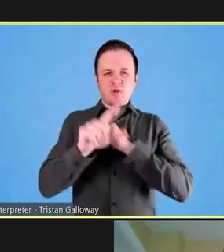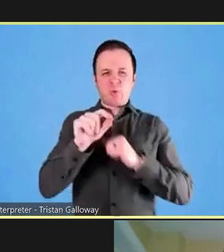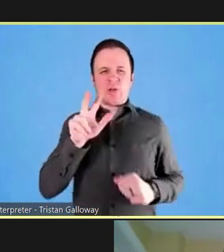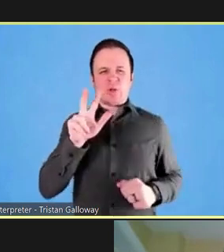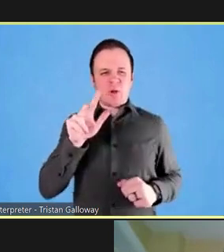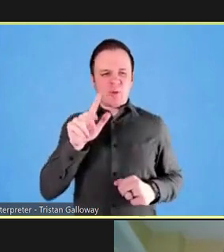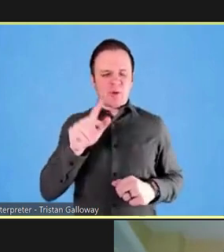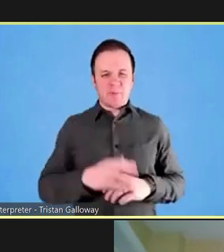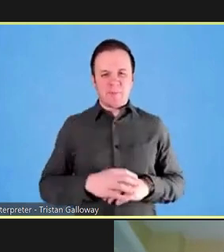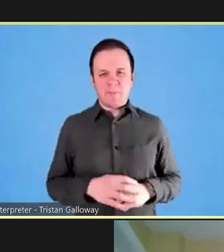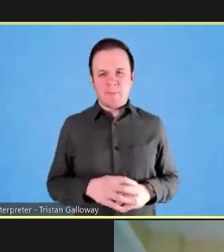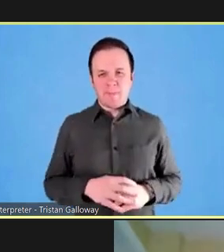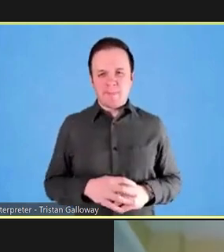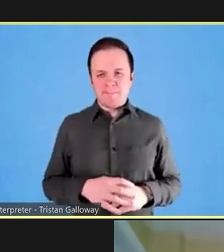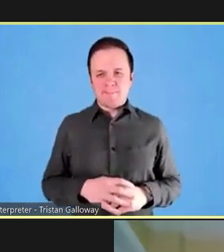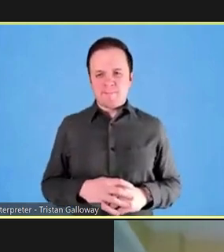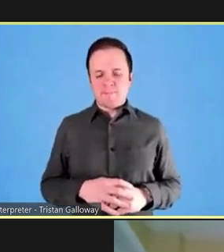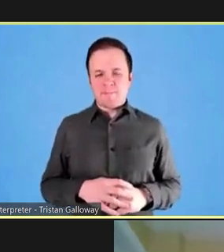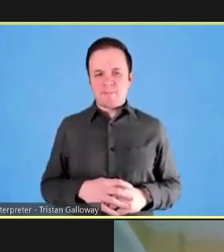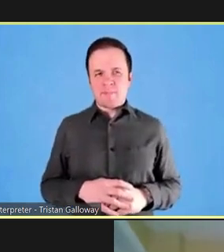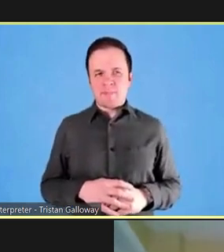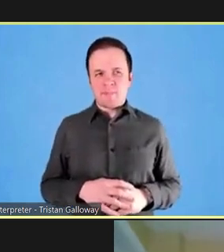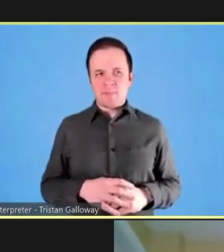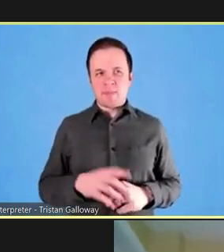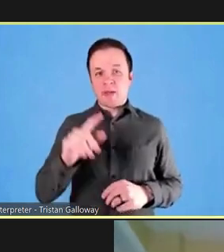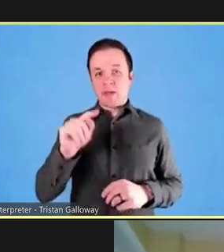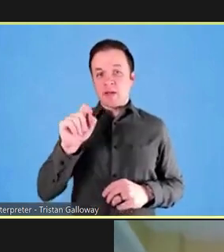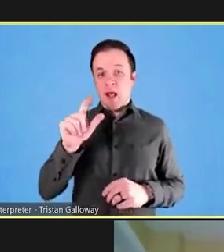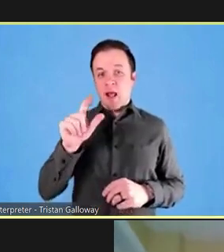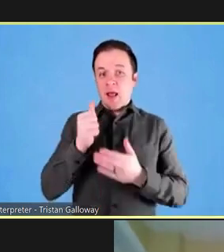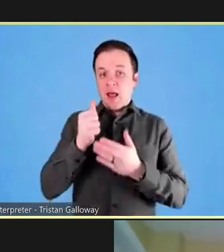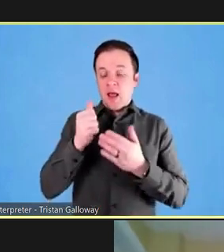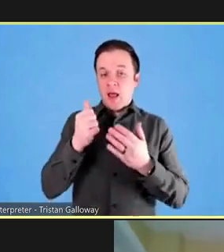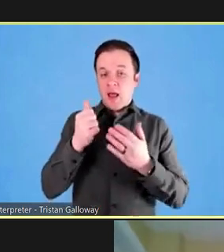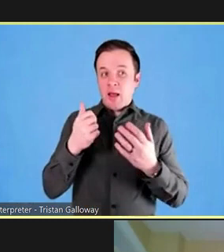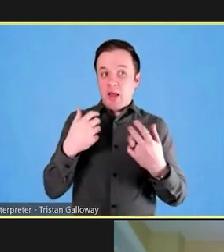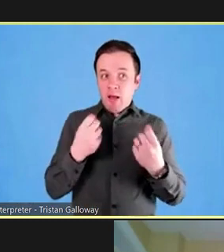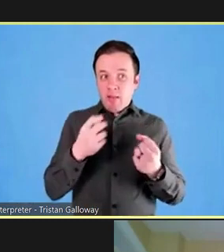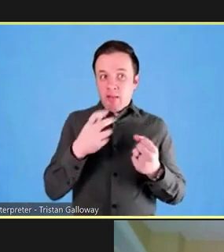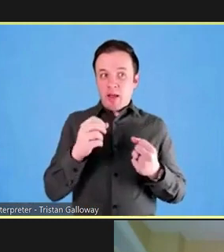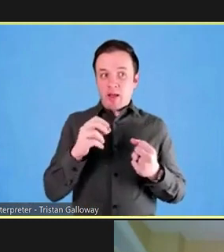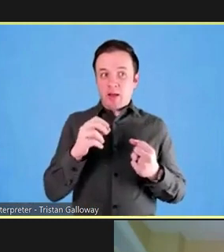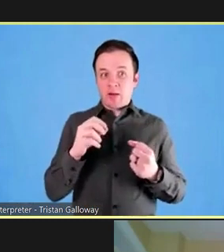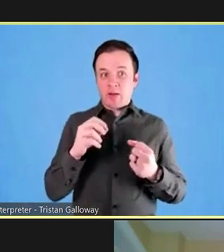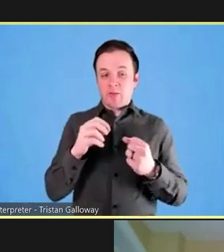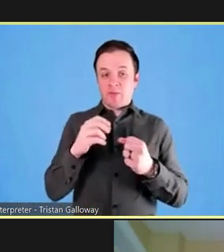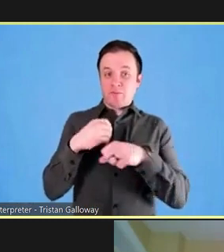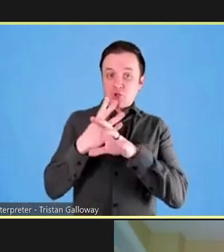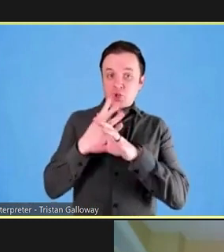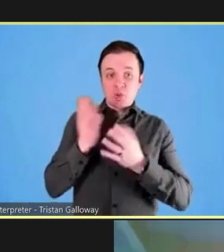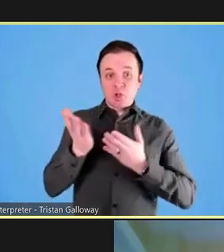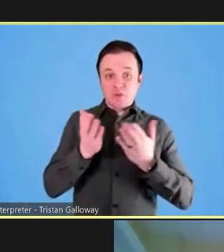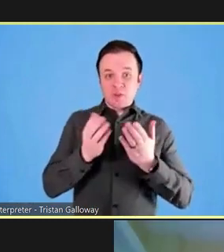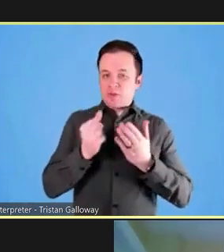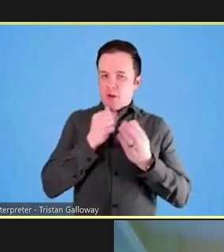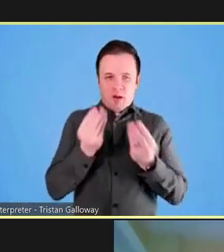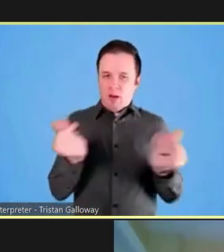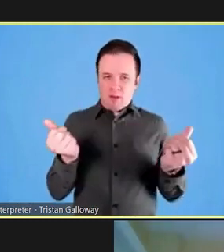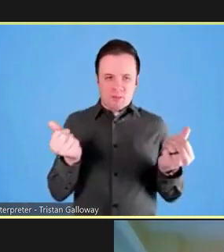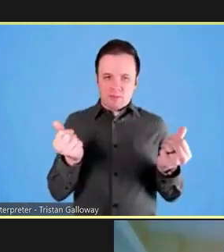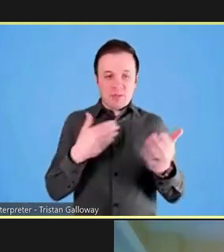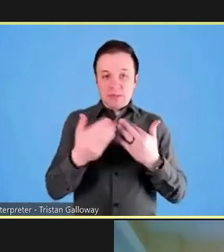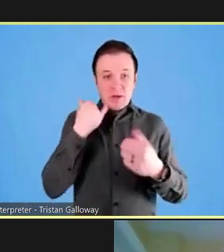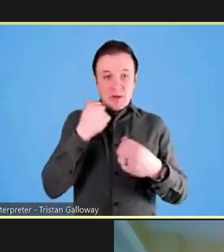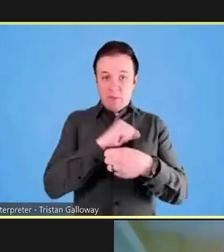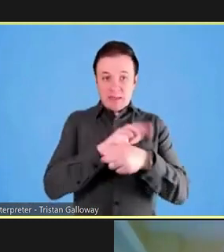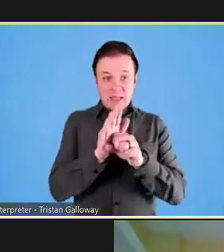And, you know, telehealth and virtual services are not going anywhere. Even if the pandemic winds